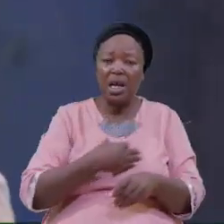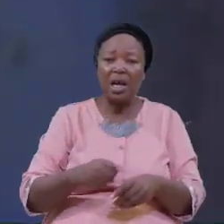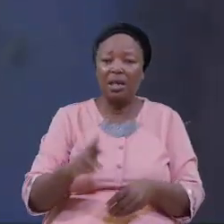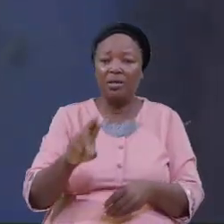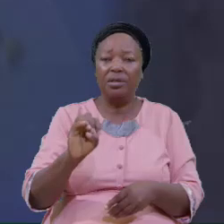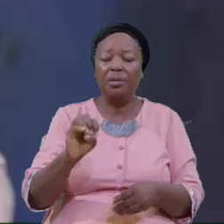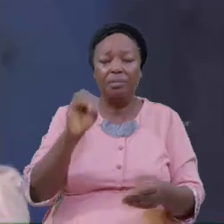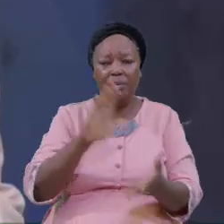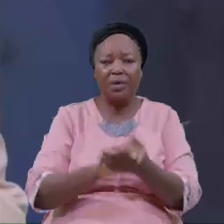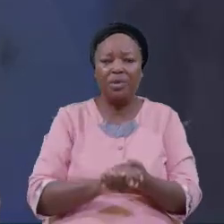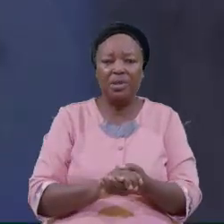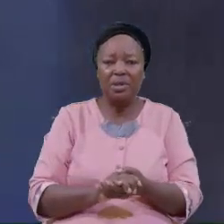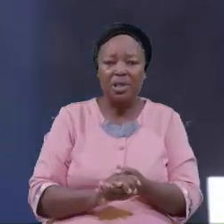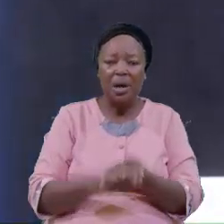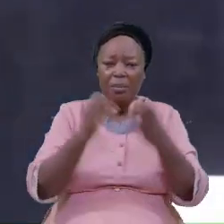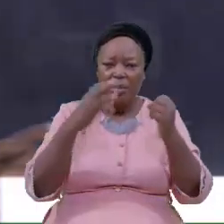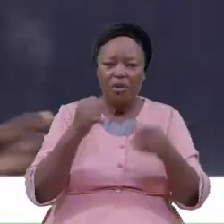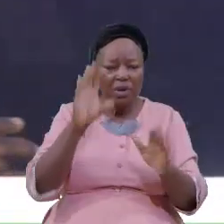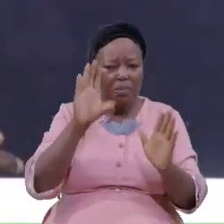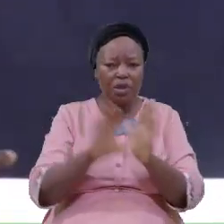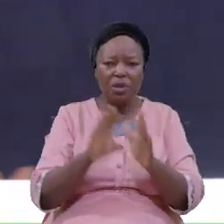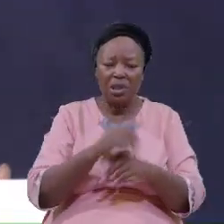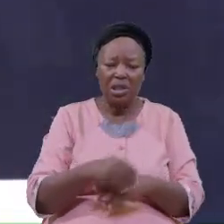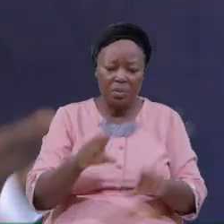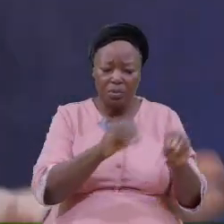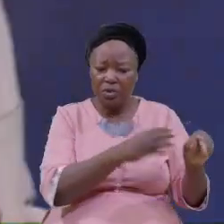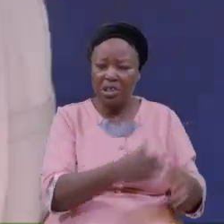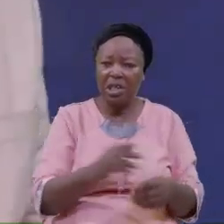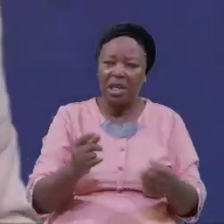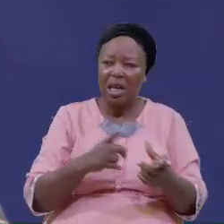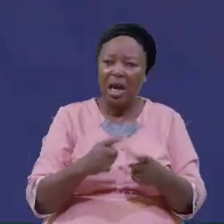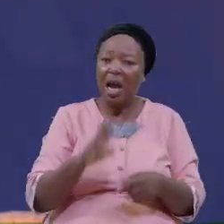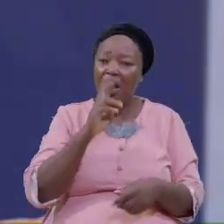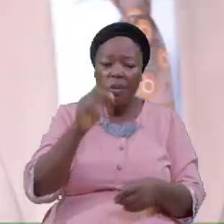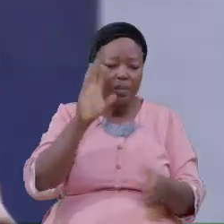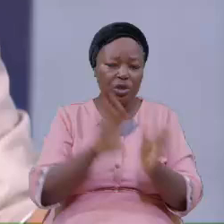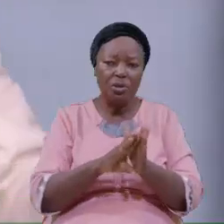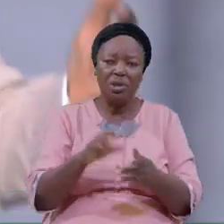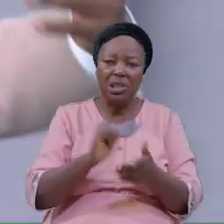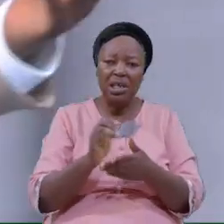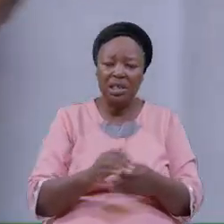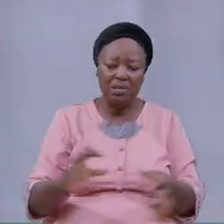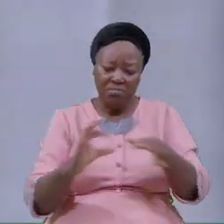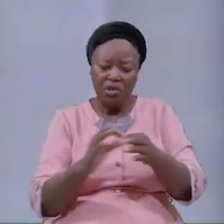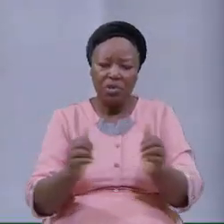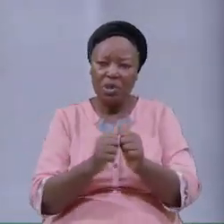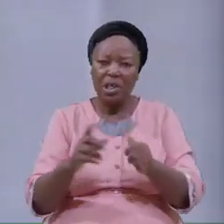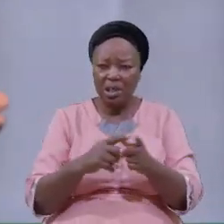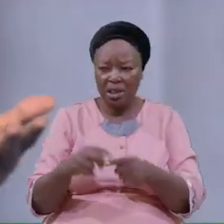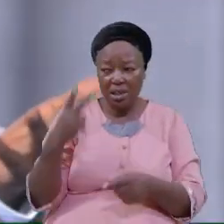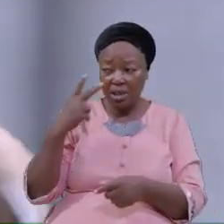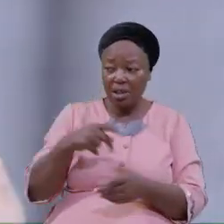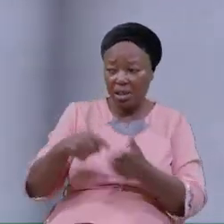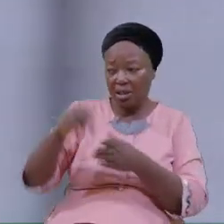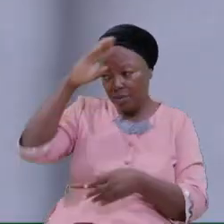Many of the pictures they paint there are pictures, they lift them up. They say, look at this man going on